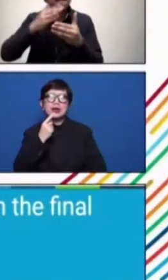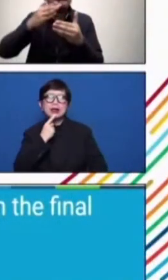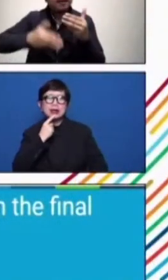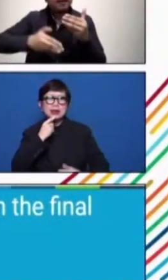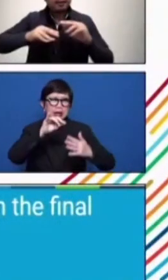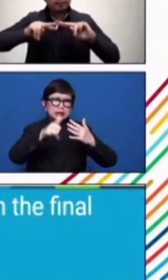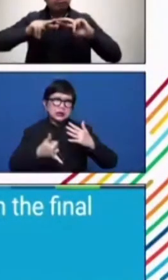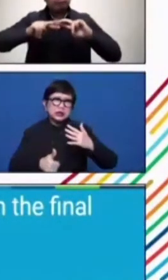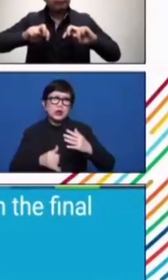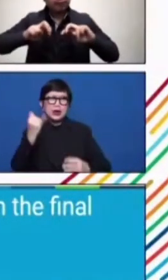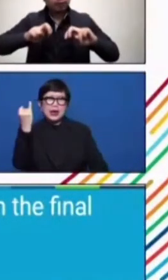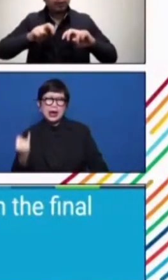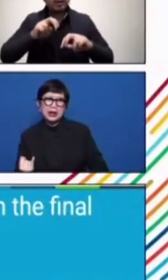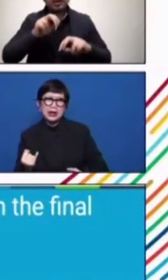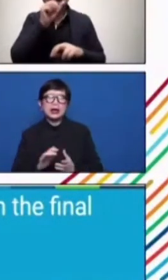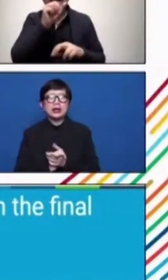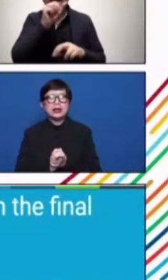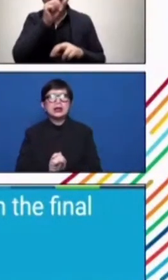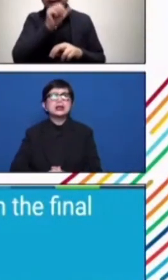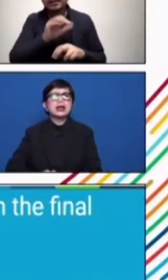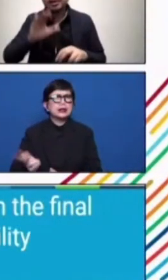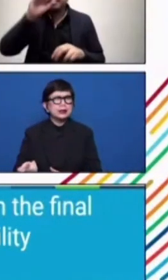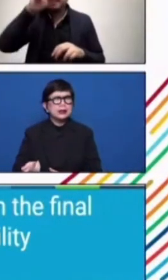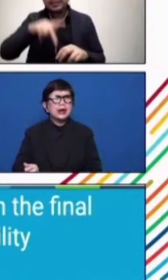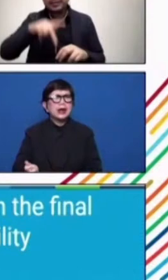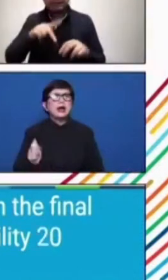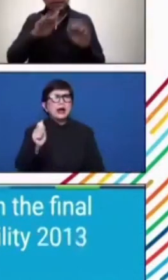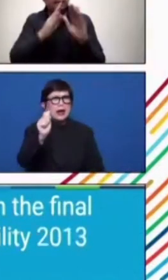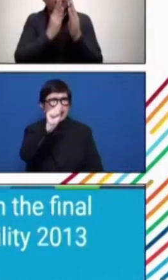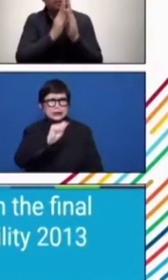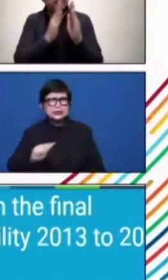of this persons with disability 2013-2022